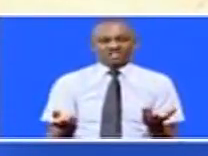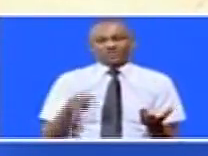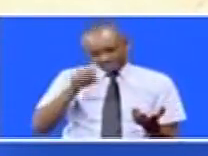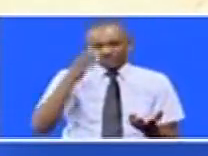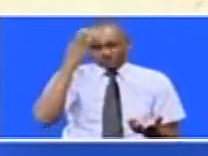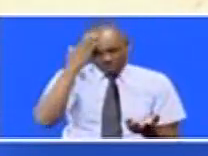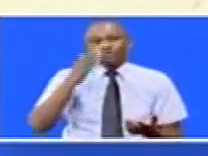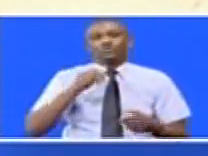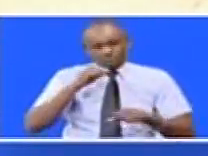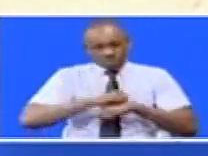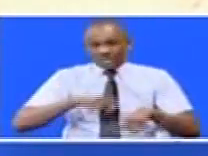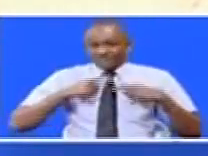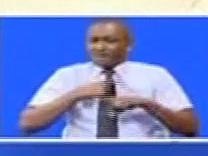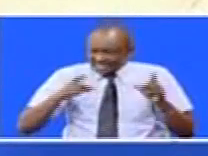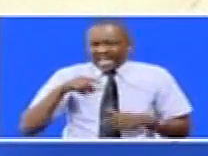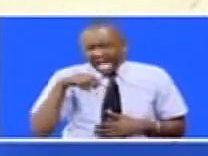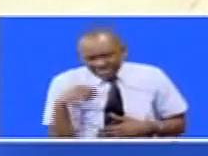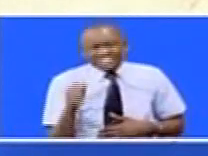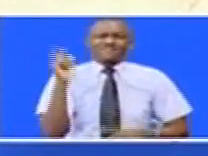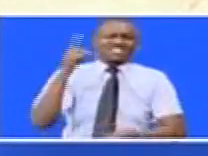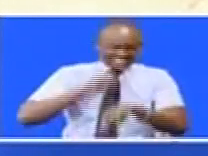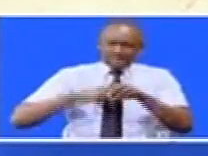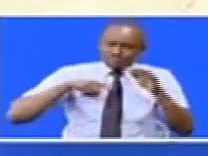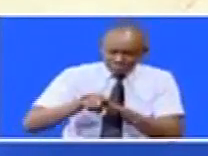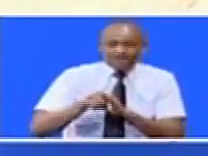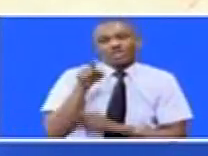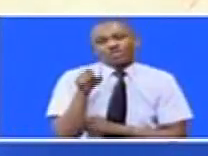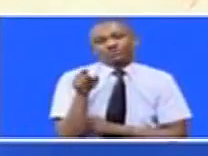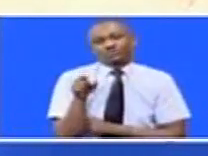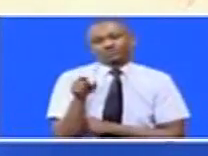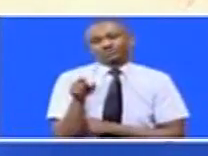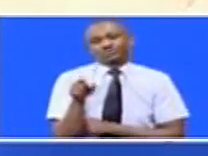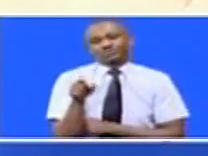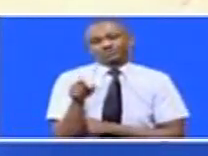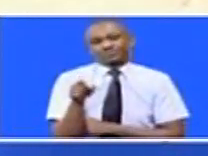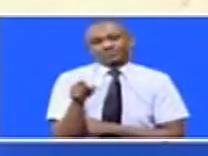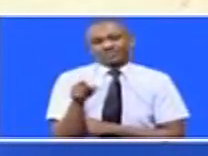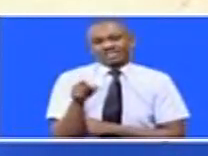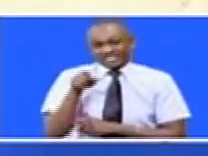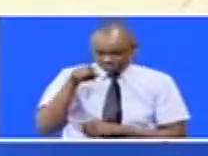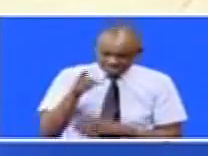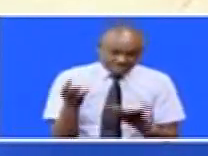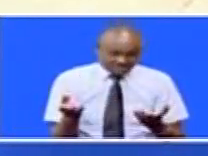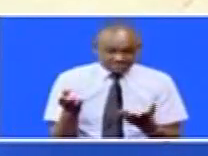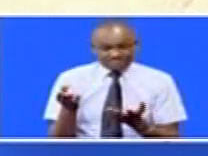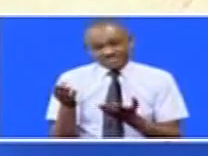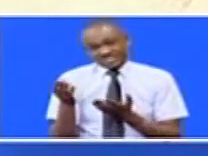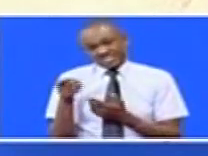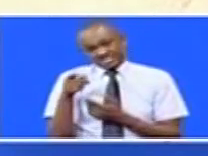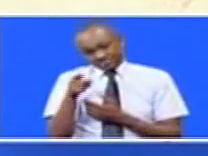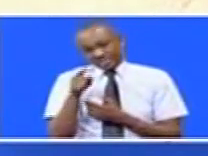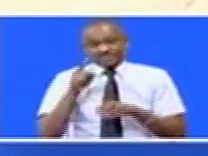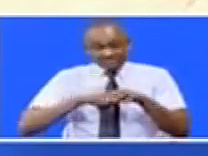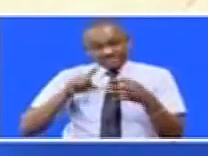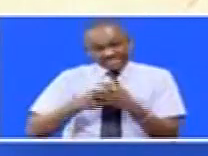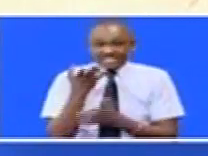is. But there are those who are coming to our school the first time. At the reception in my office here, because that's where they start